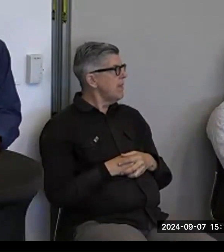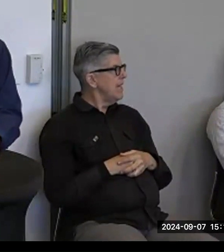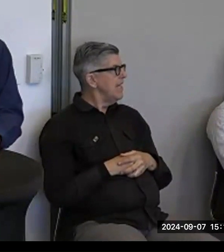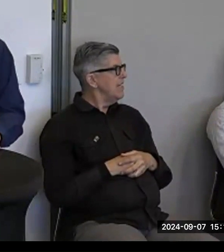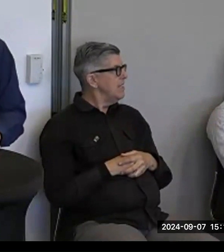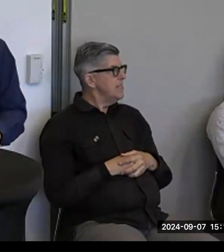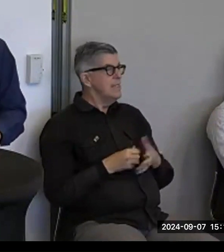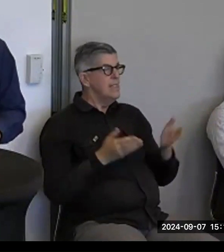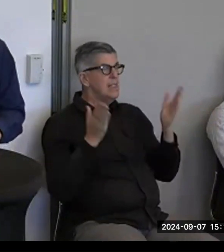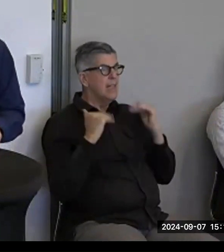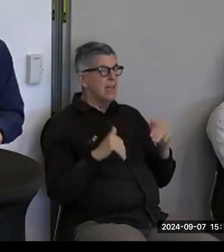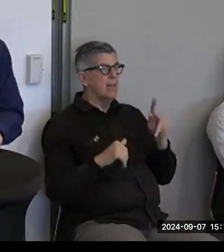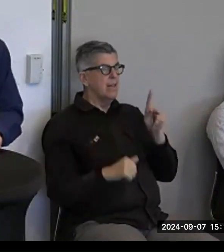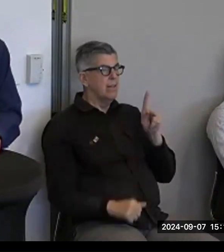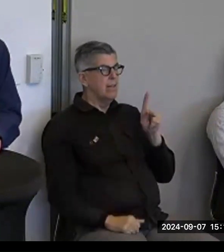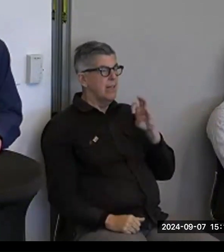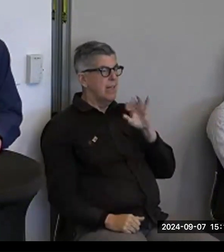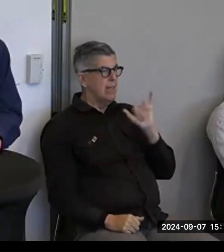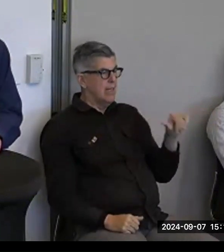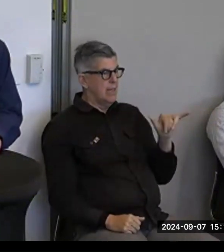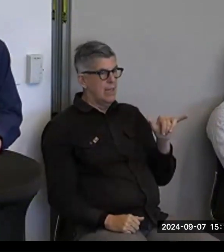of